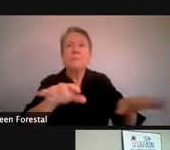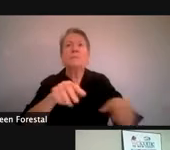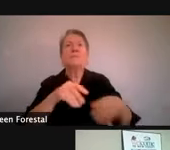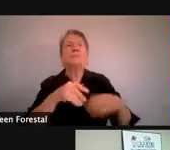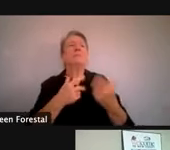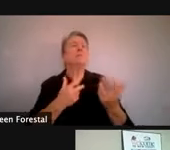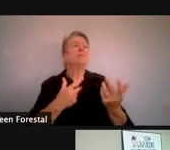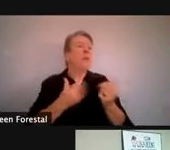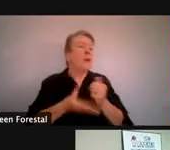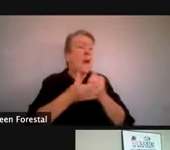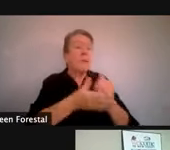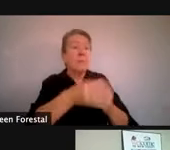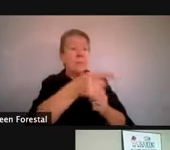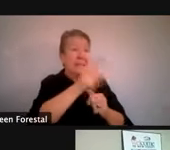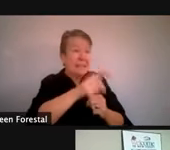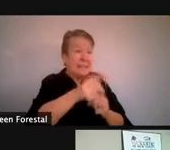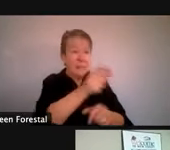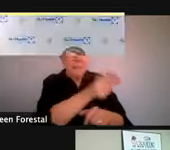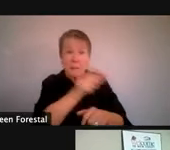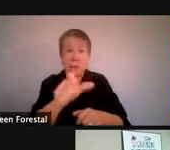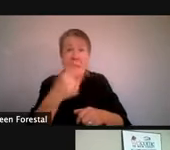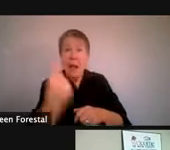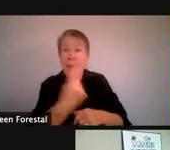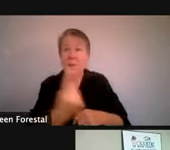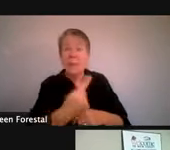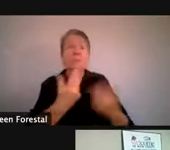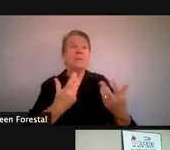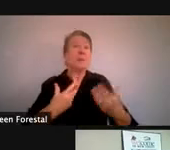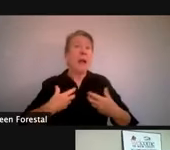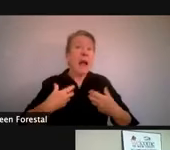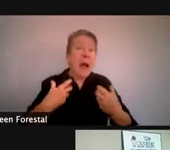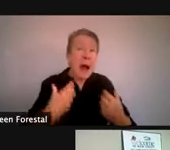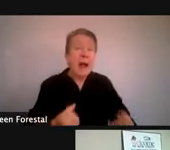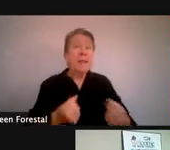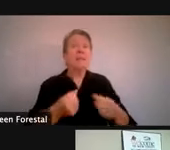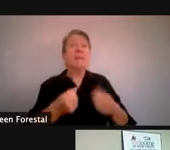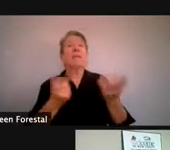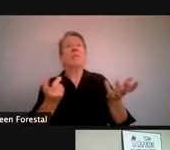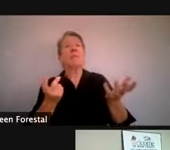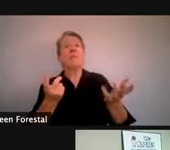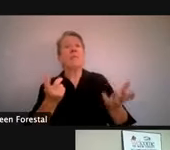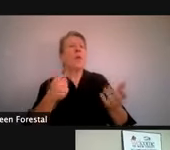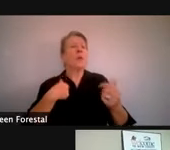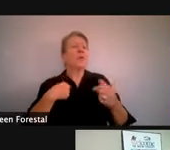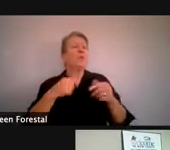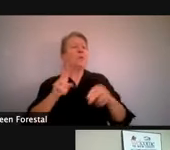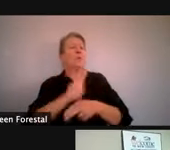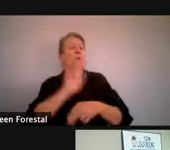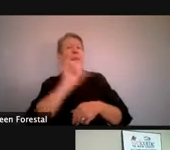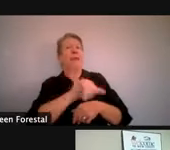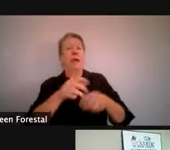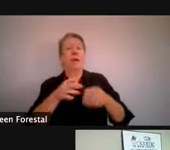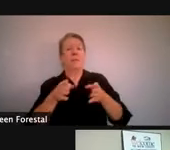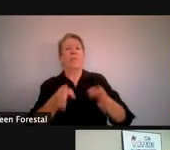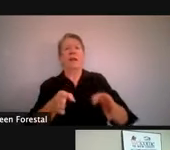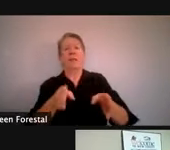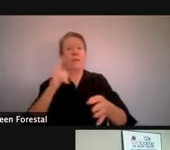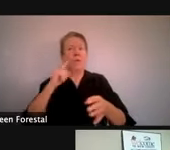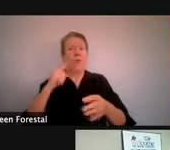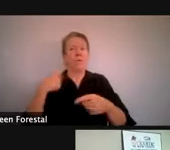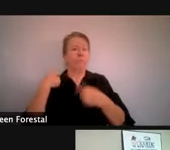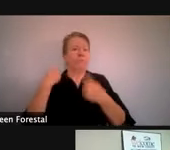old public health interventions. It worked with measles. It can work with COVID-19. That's a